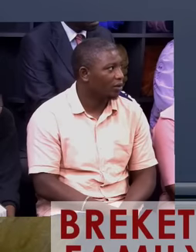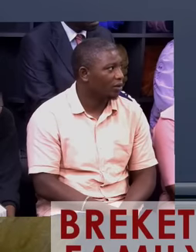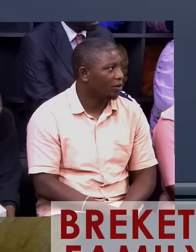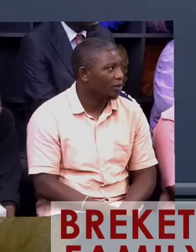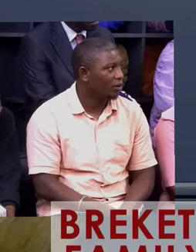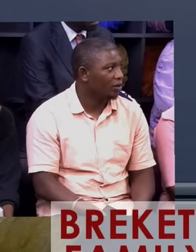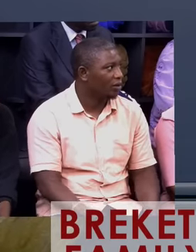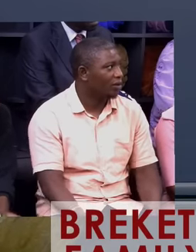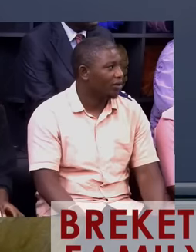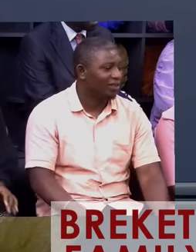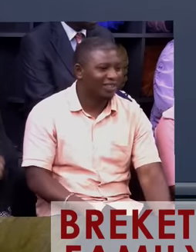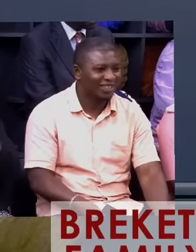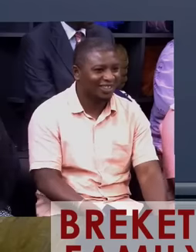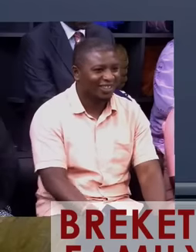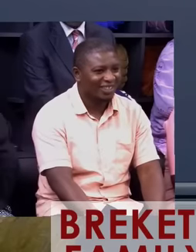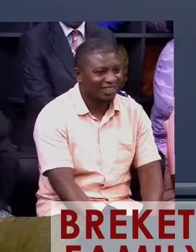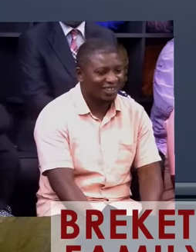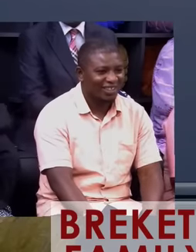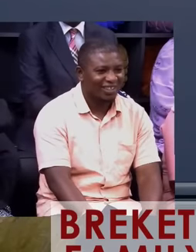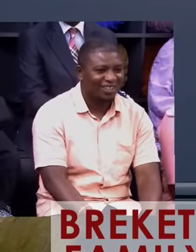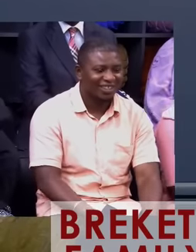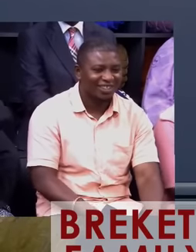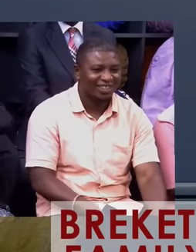now at that